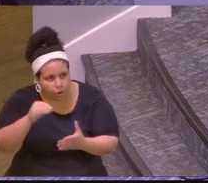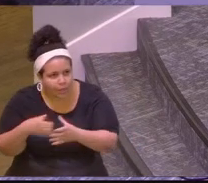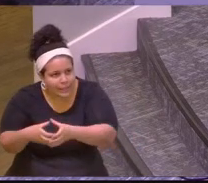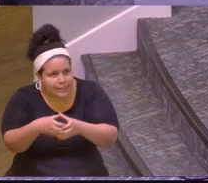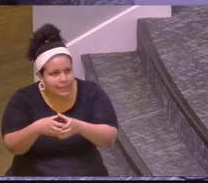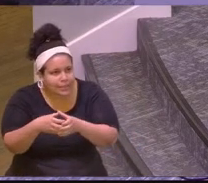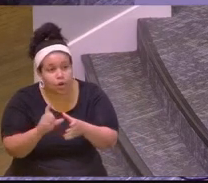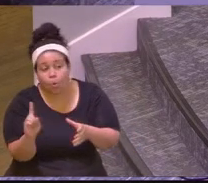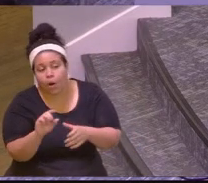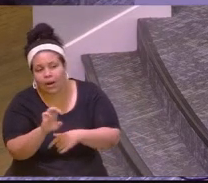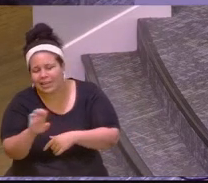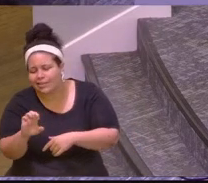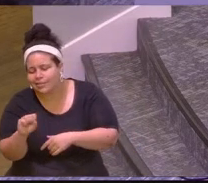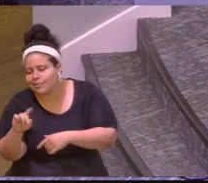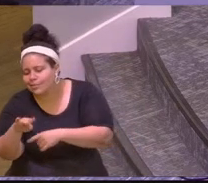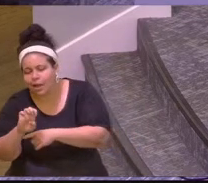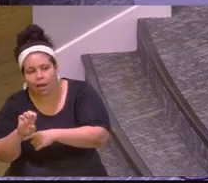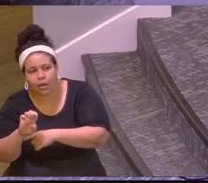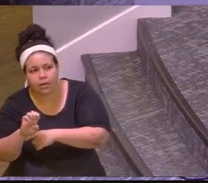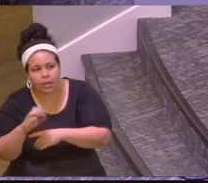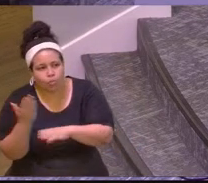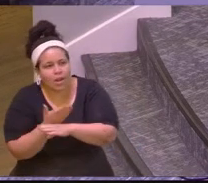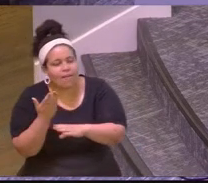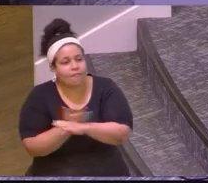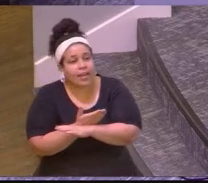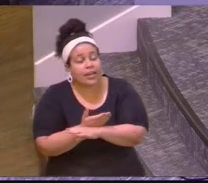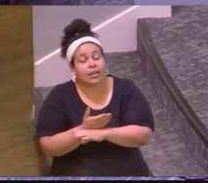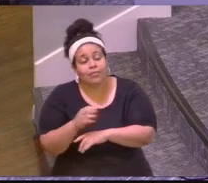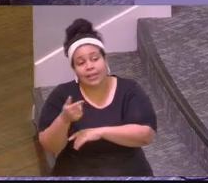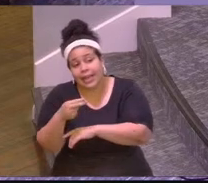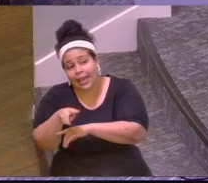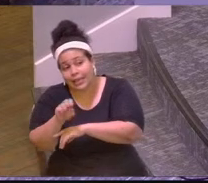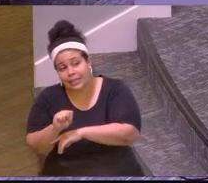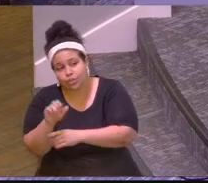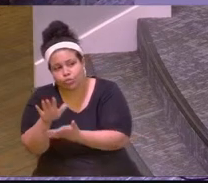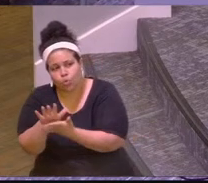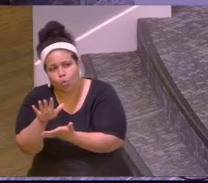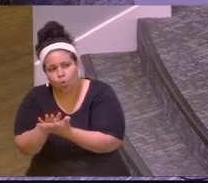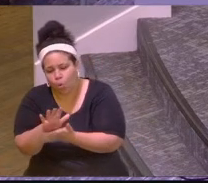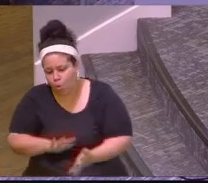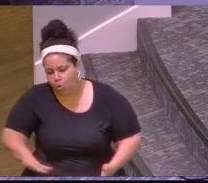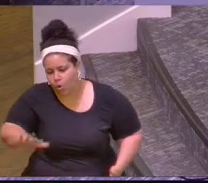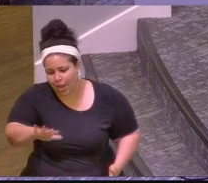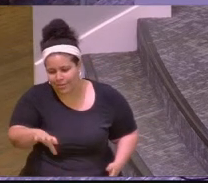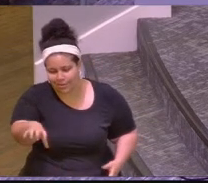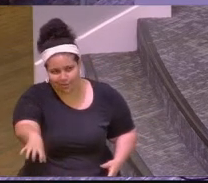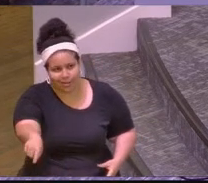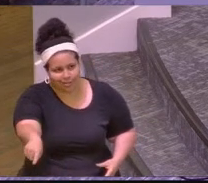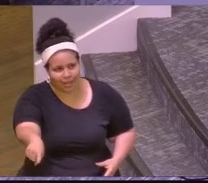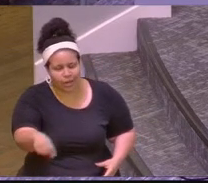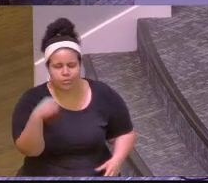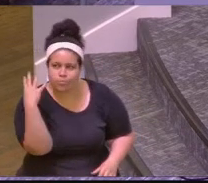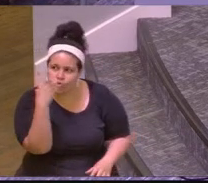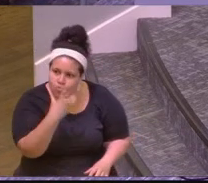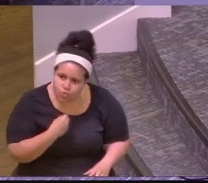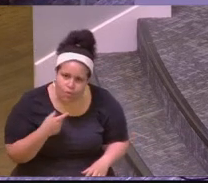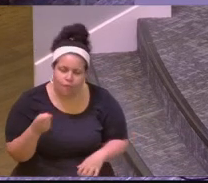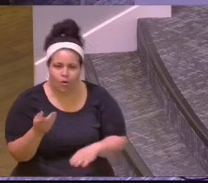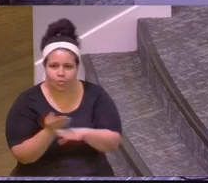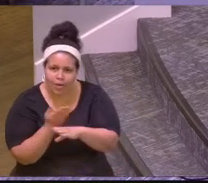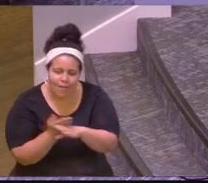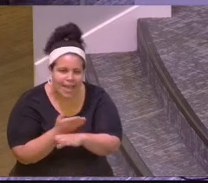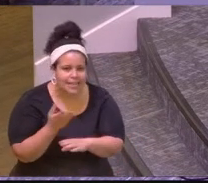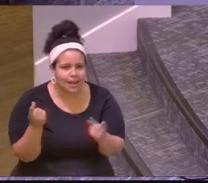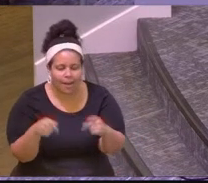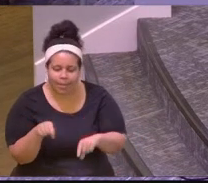in the Gaines School location. And it's absolutely beautiful, the renovation that they did. And one of the